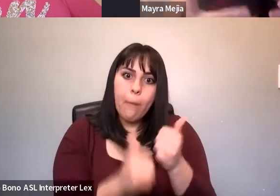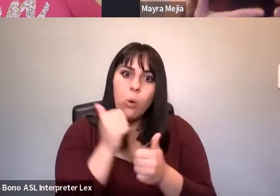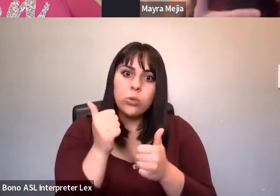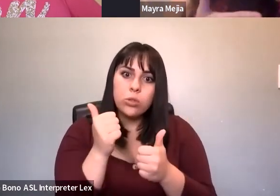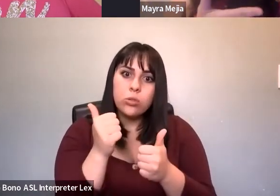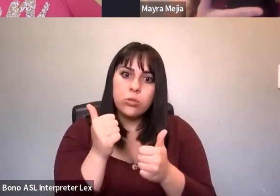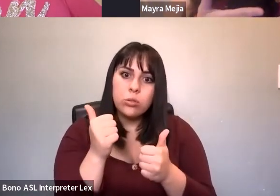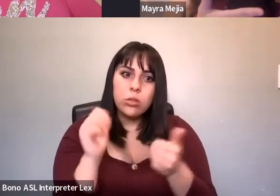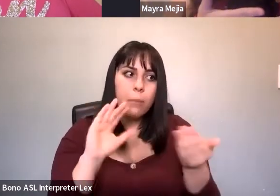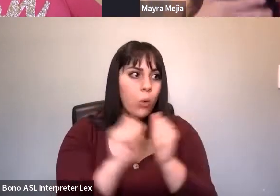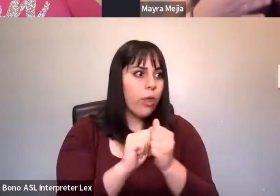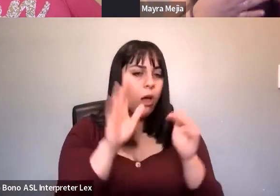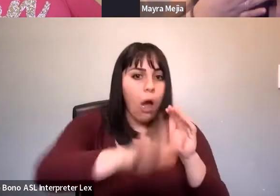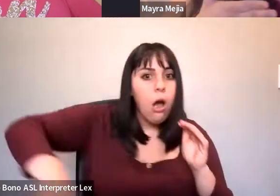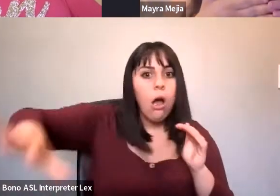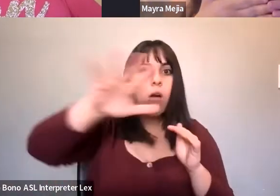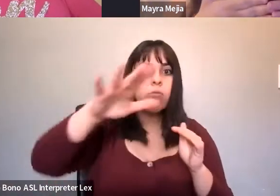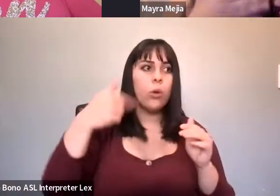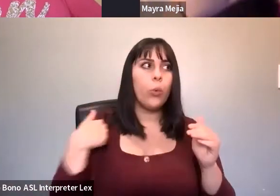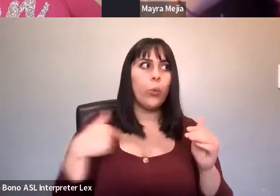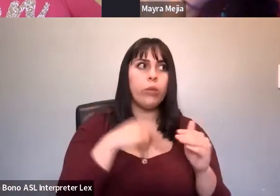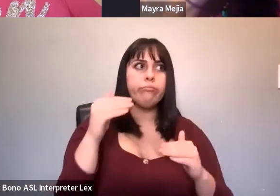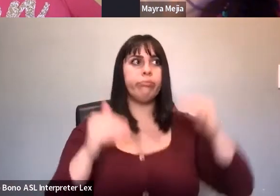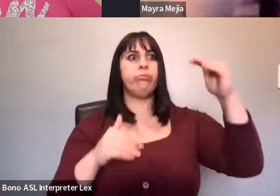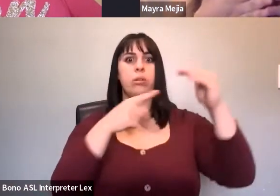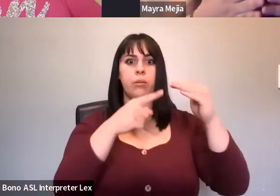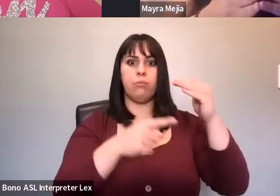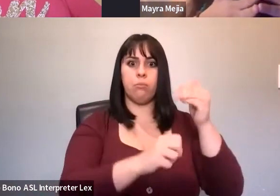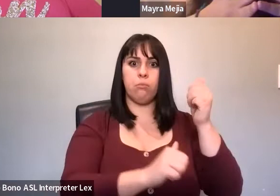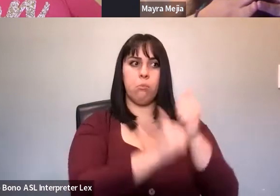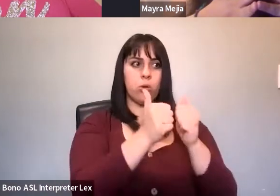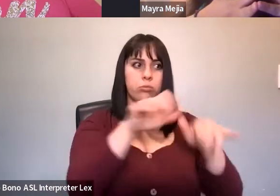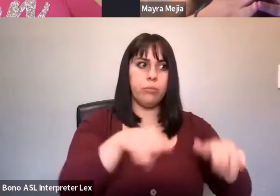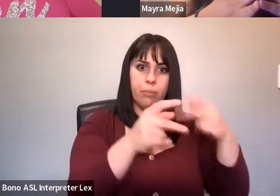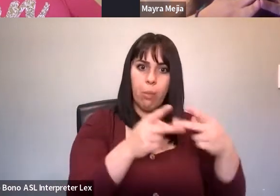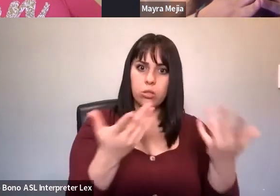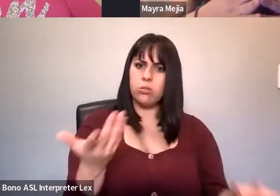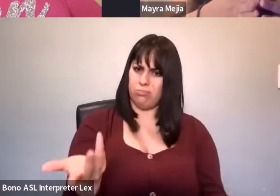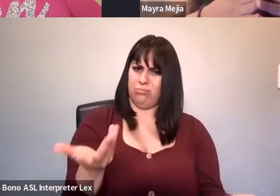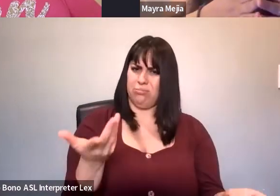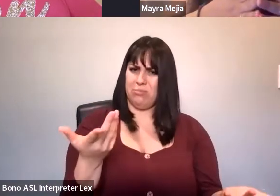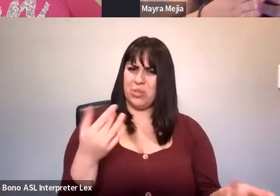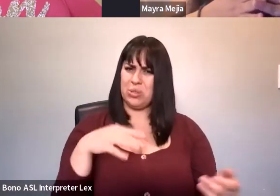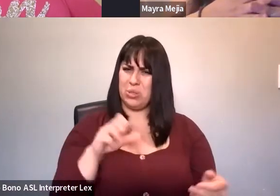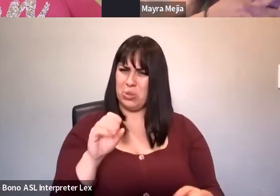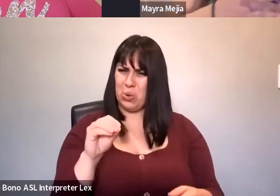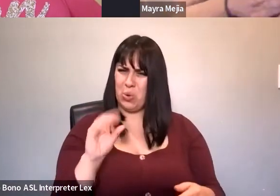same amount of coverage? Mm-hmm. Because a lot of the times